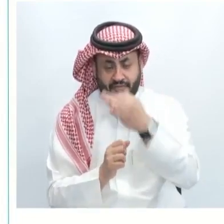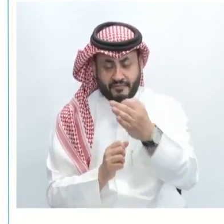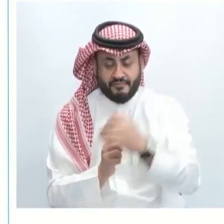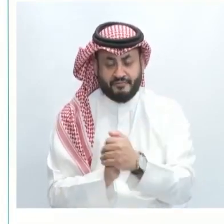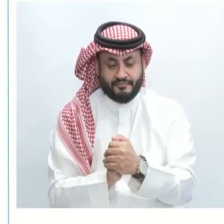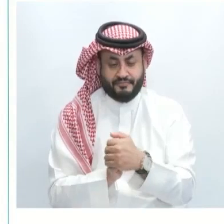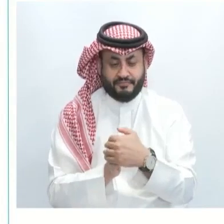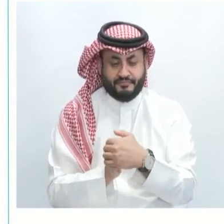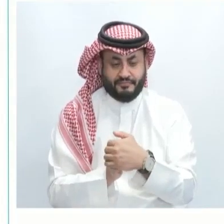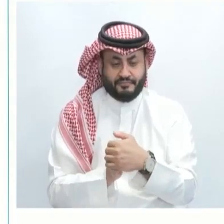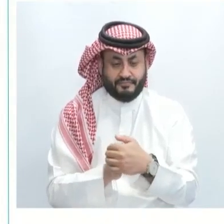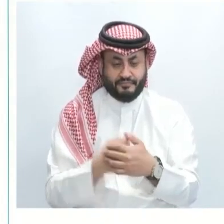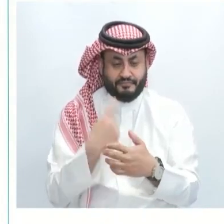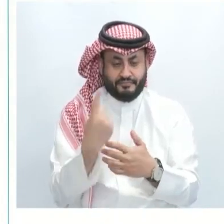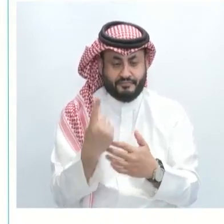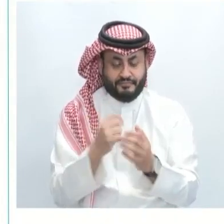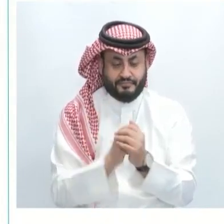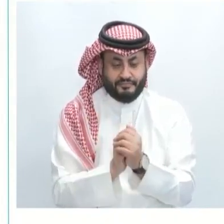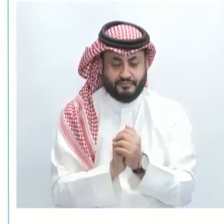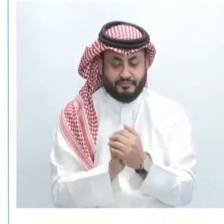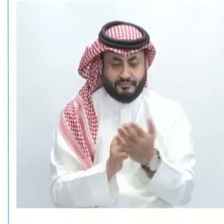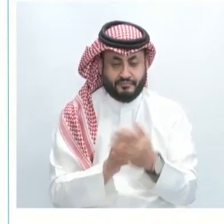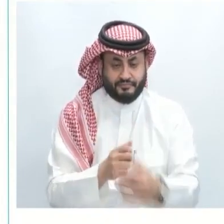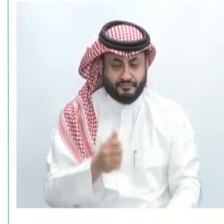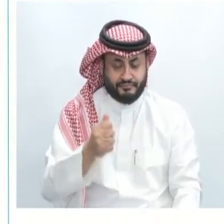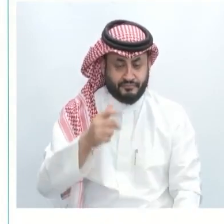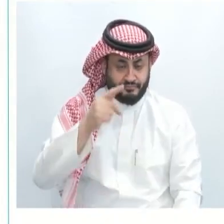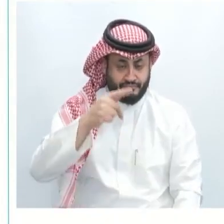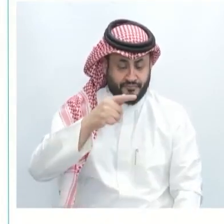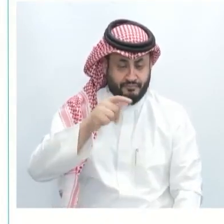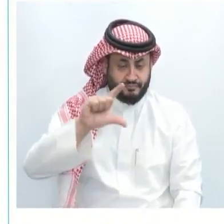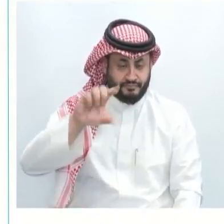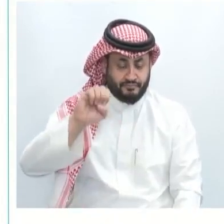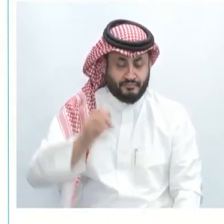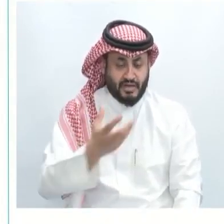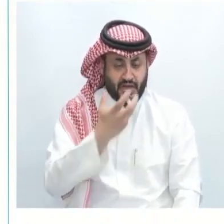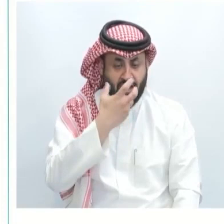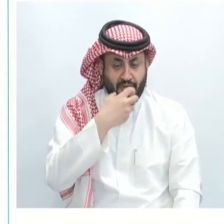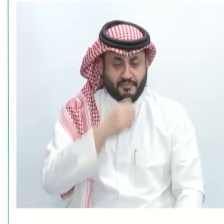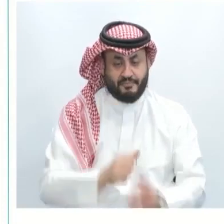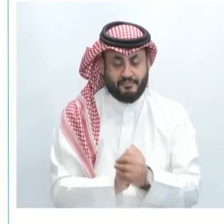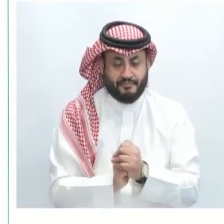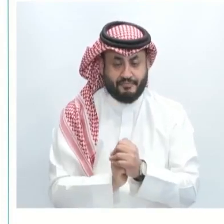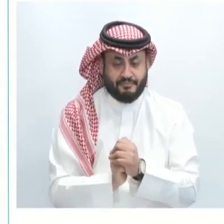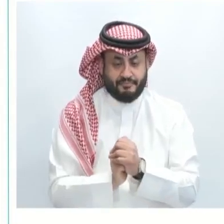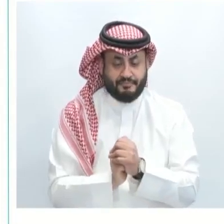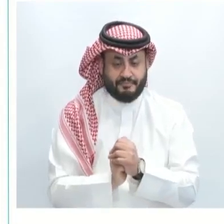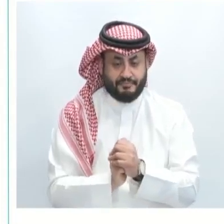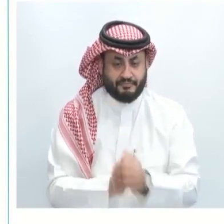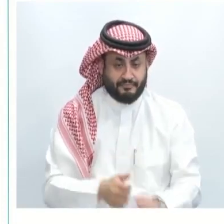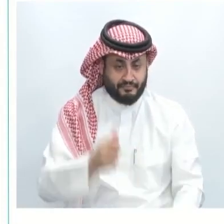listen, point, and say. So the first word we have here is apple. Apple, say with